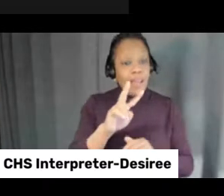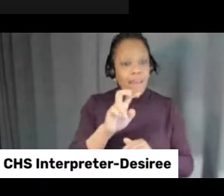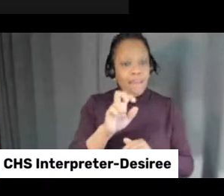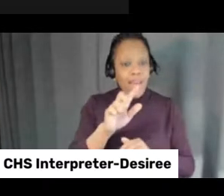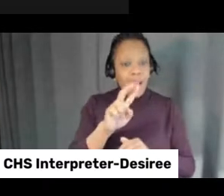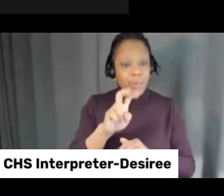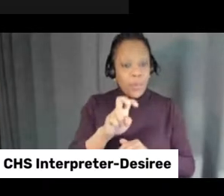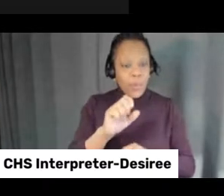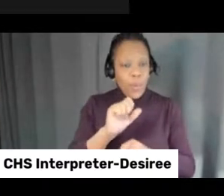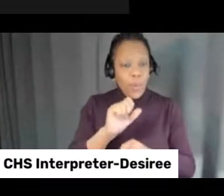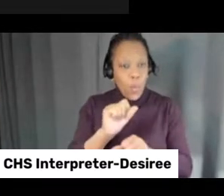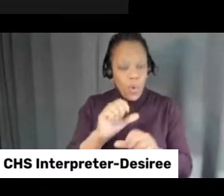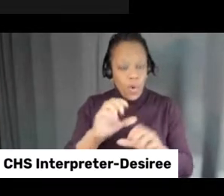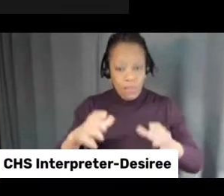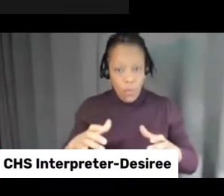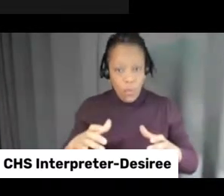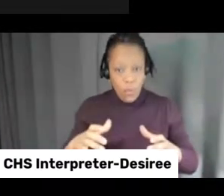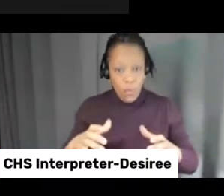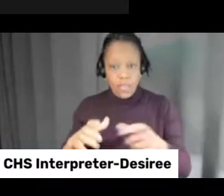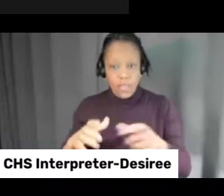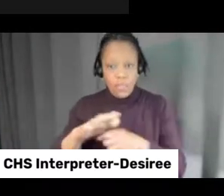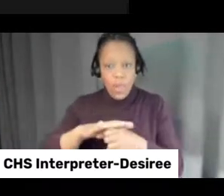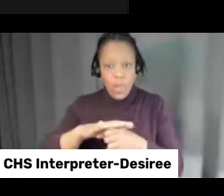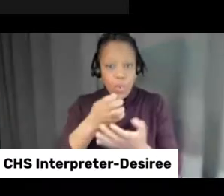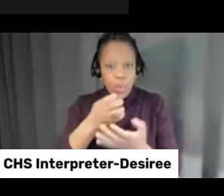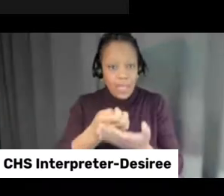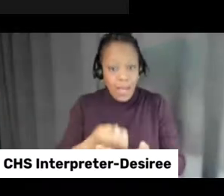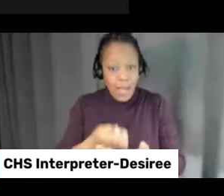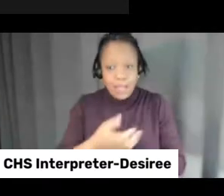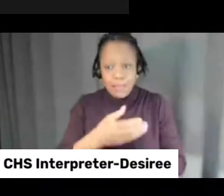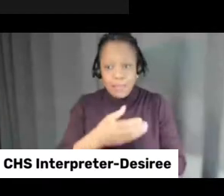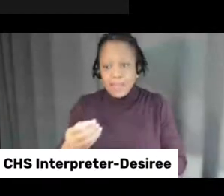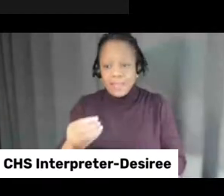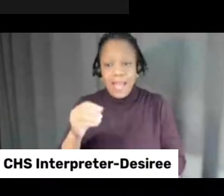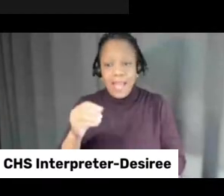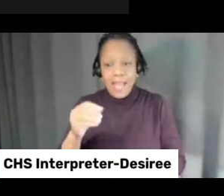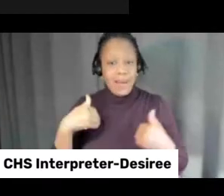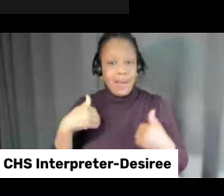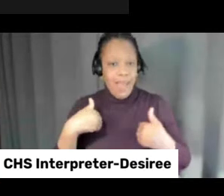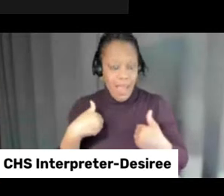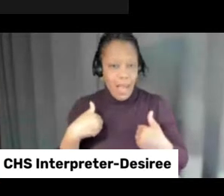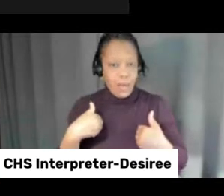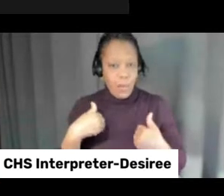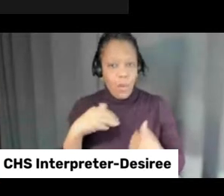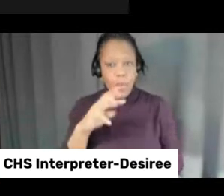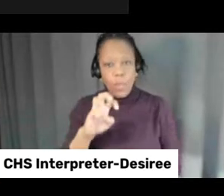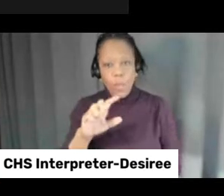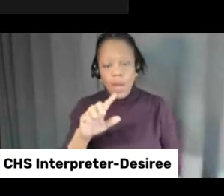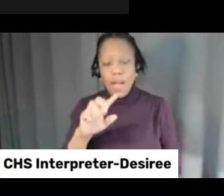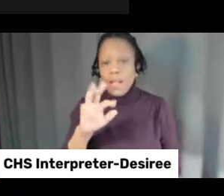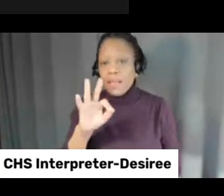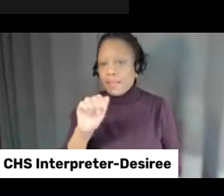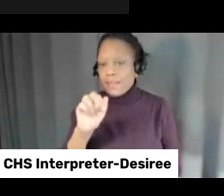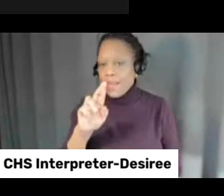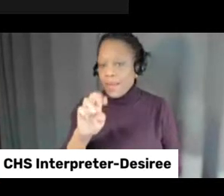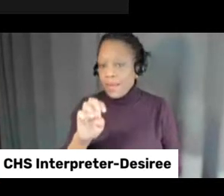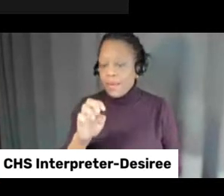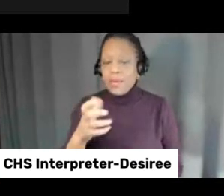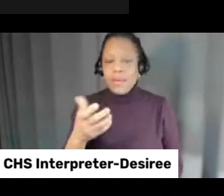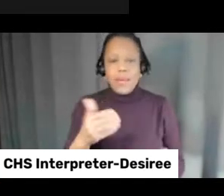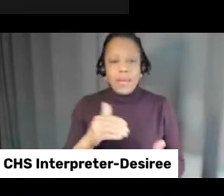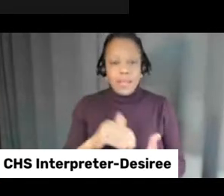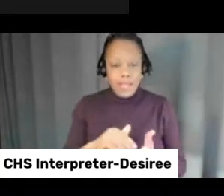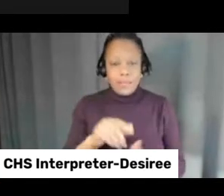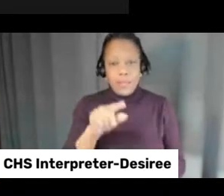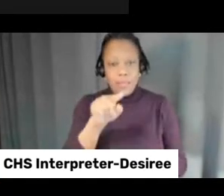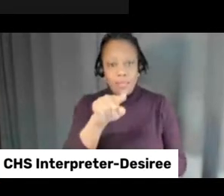and also the local economies and animal welfare. Again, these are the areas and the values that we